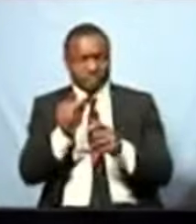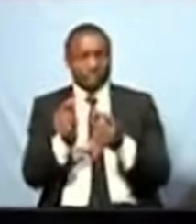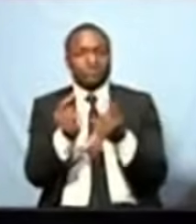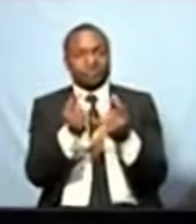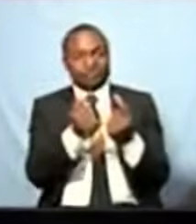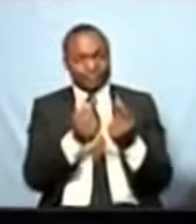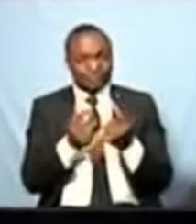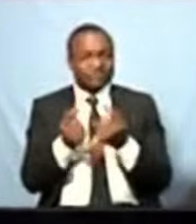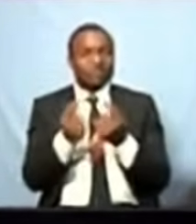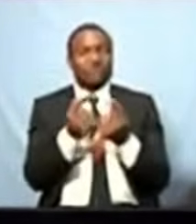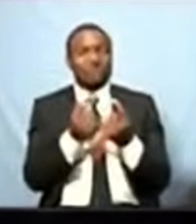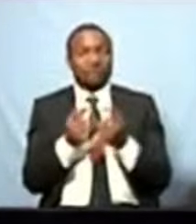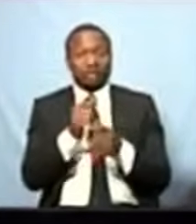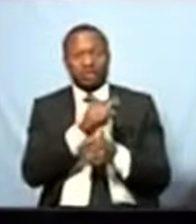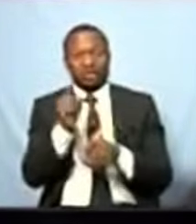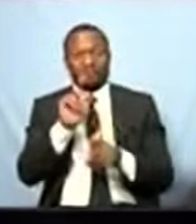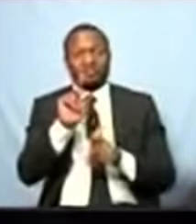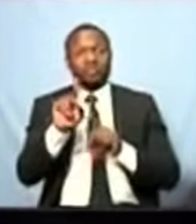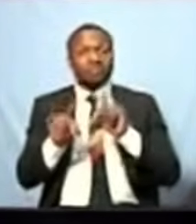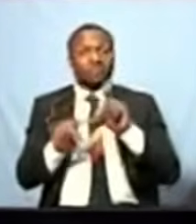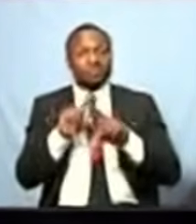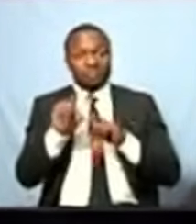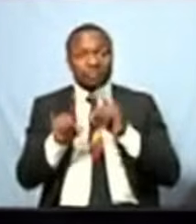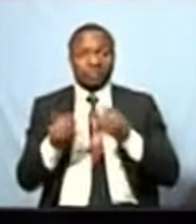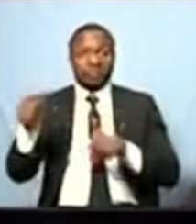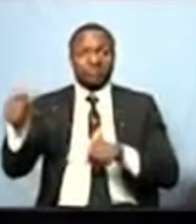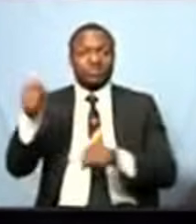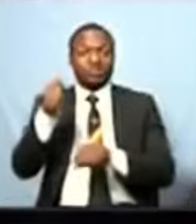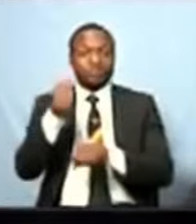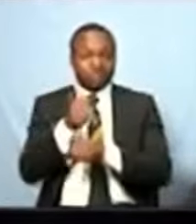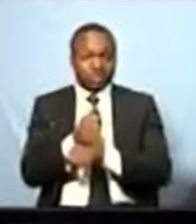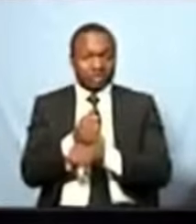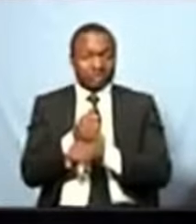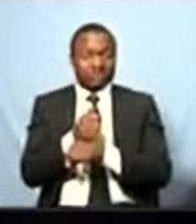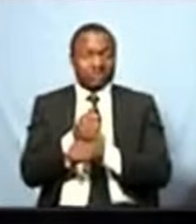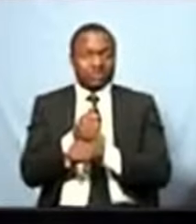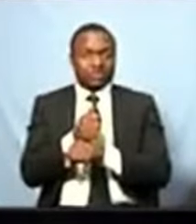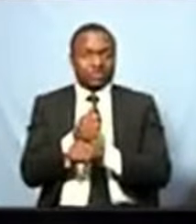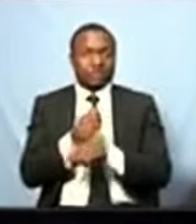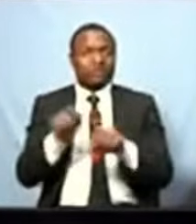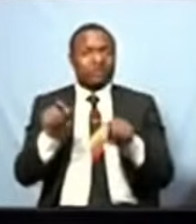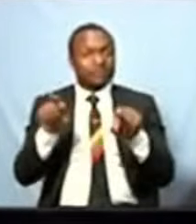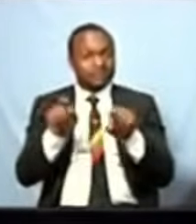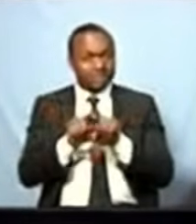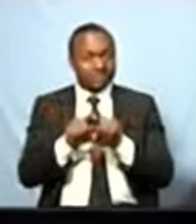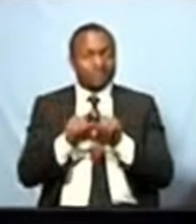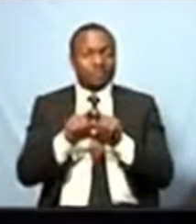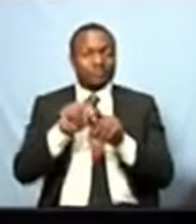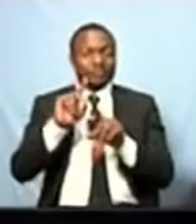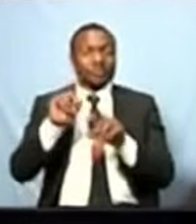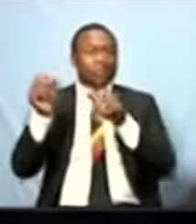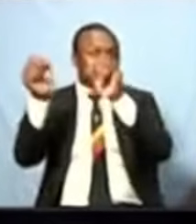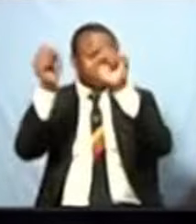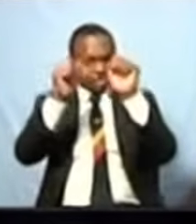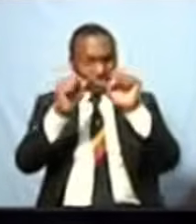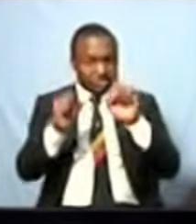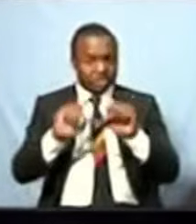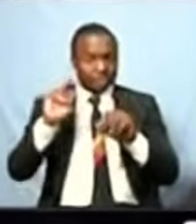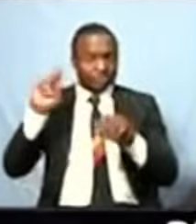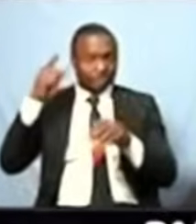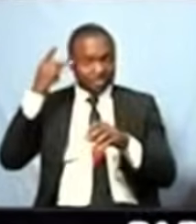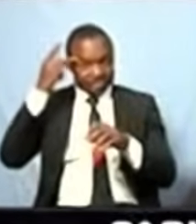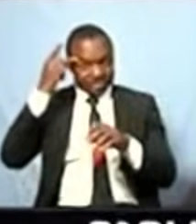situations, those people will still be appointed from within the rank and file of the party that wins the